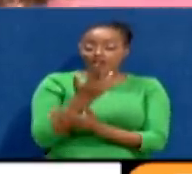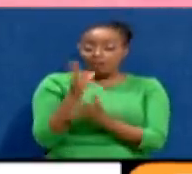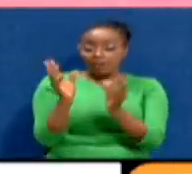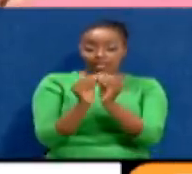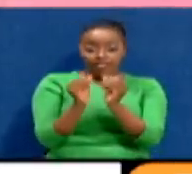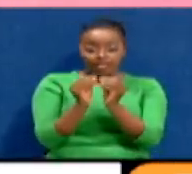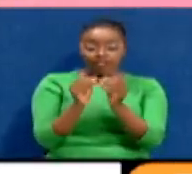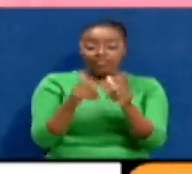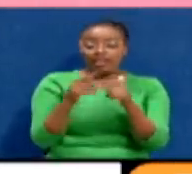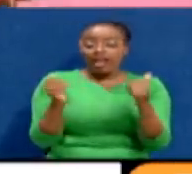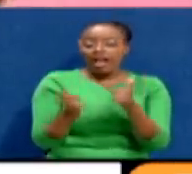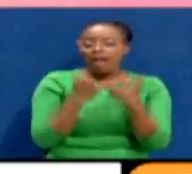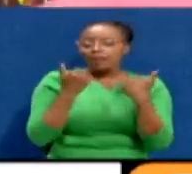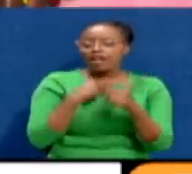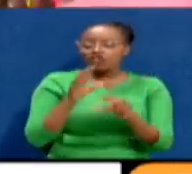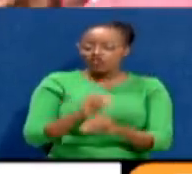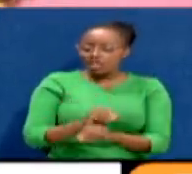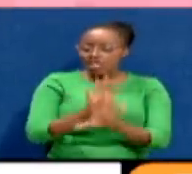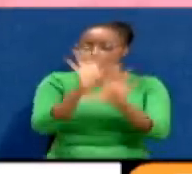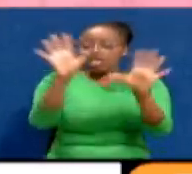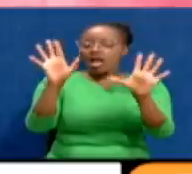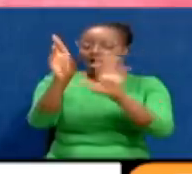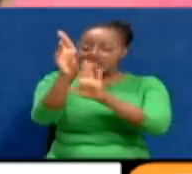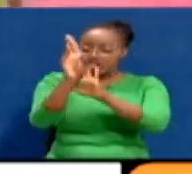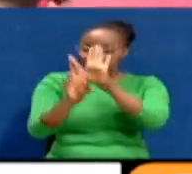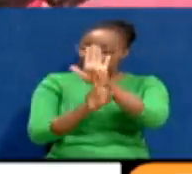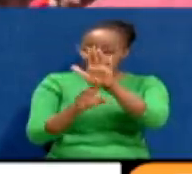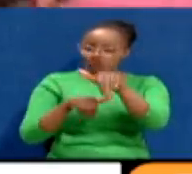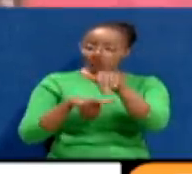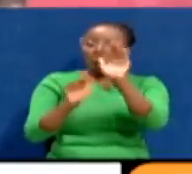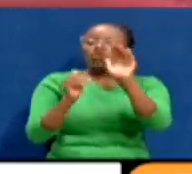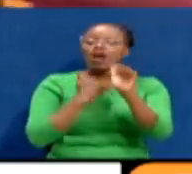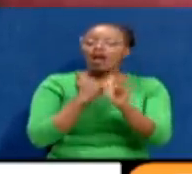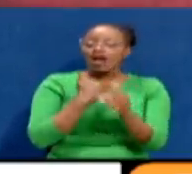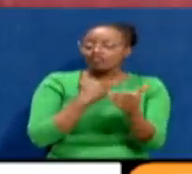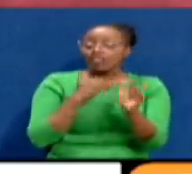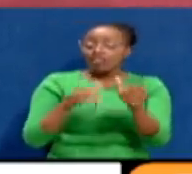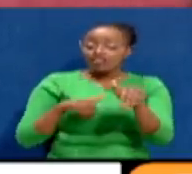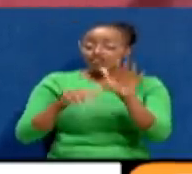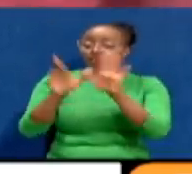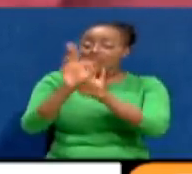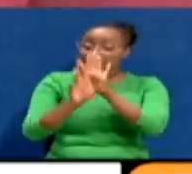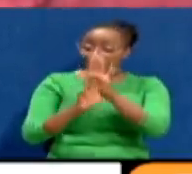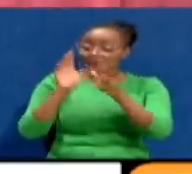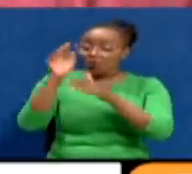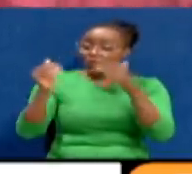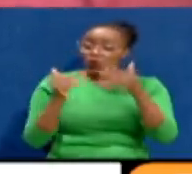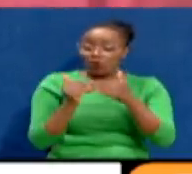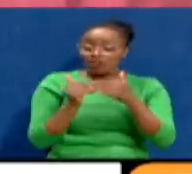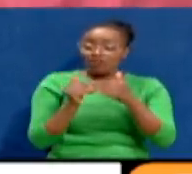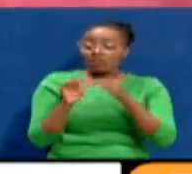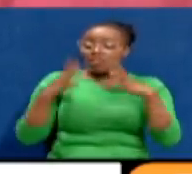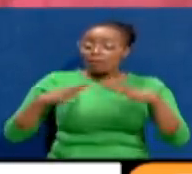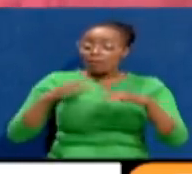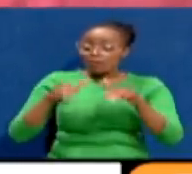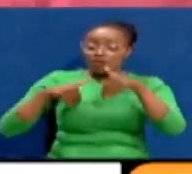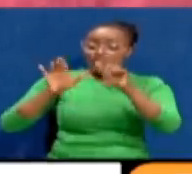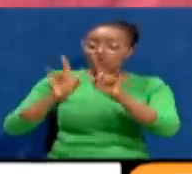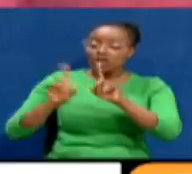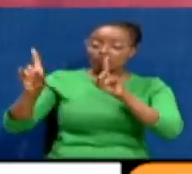function that had very clear protocol adherence to the protocol guidelines with social